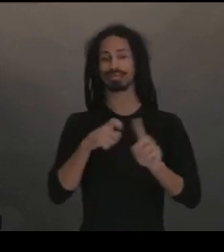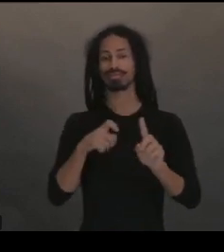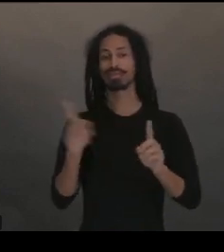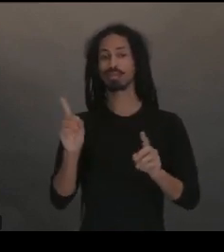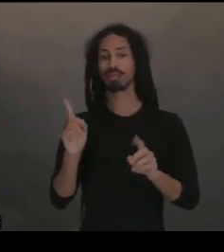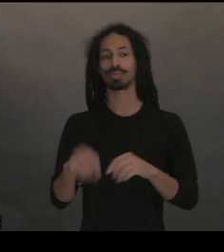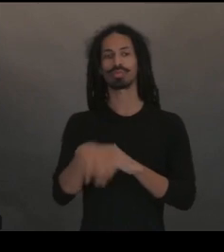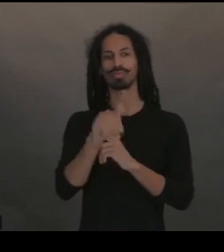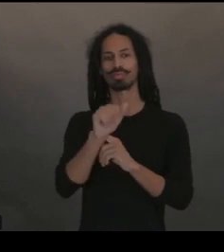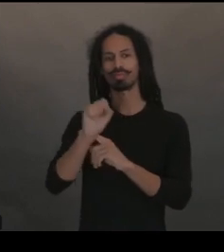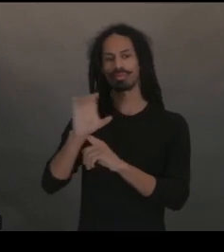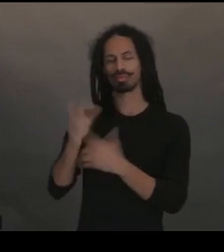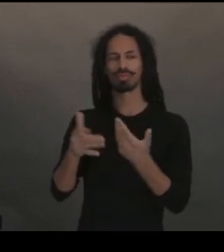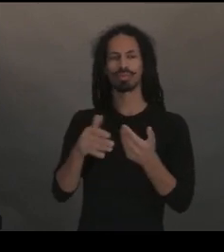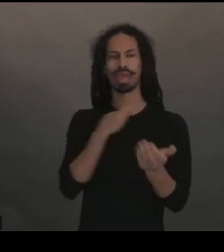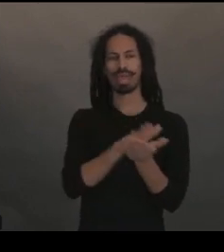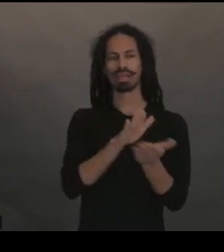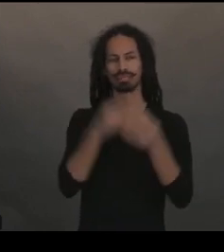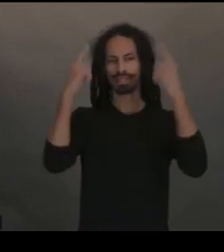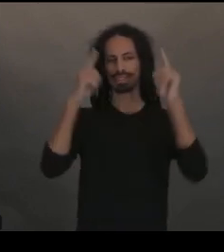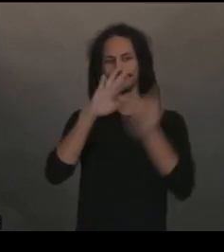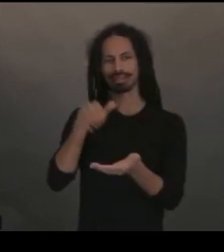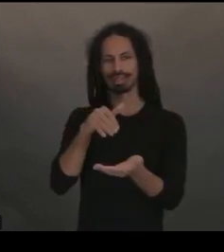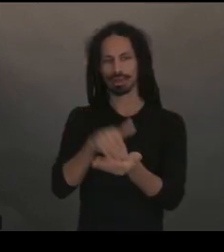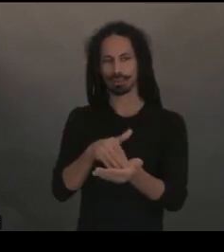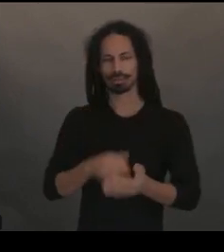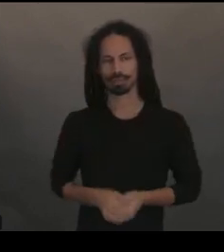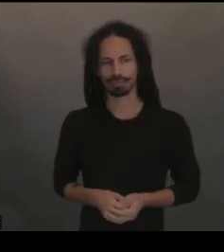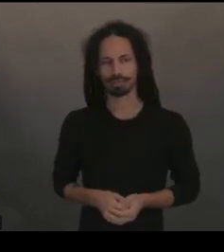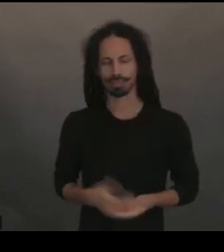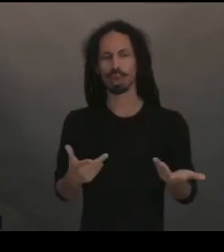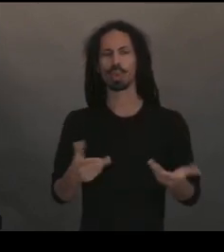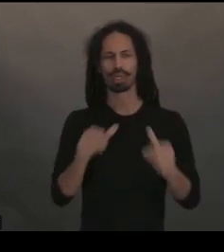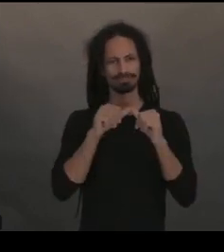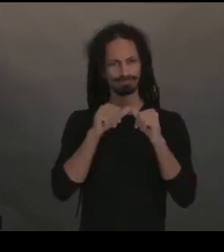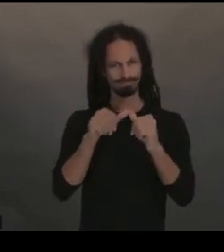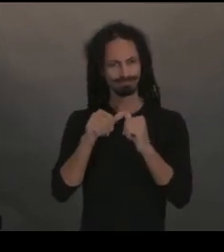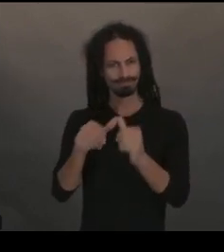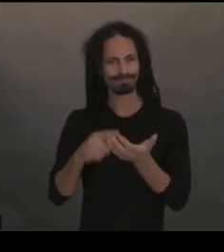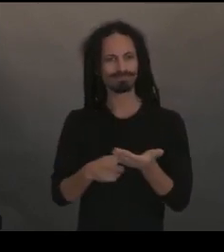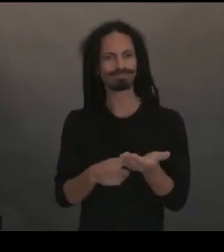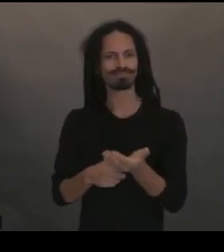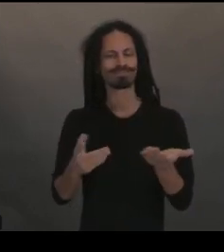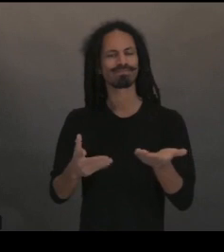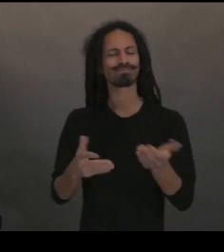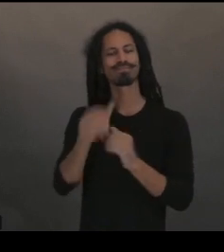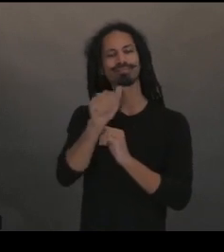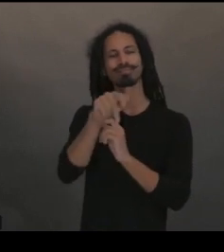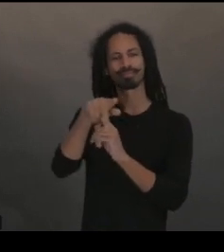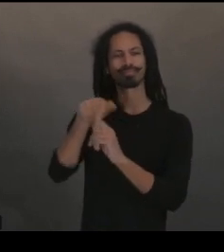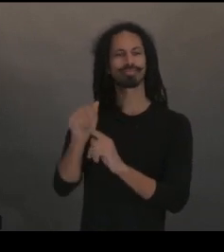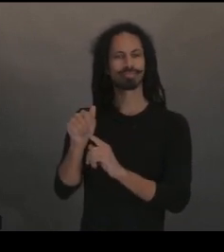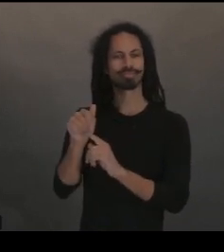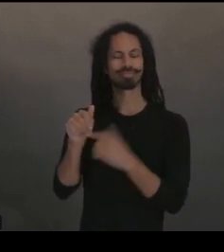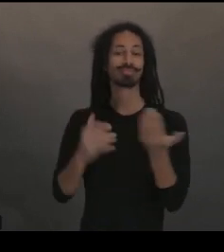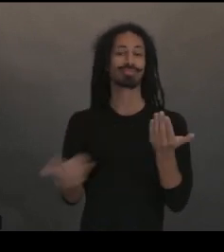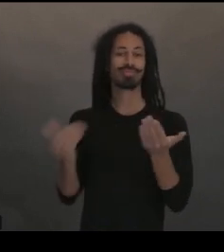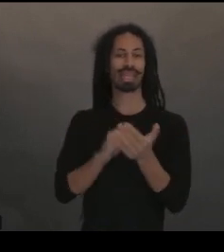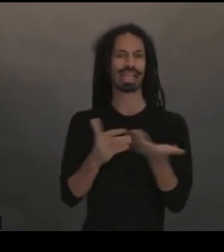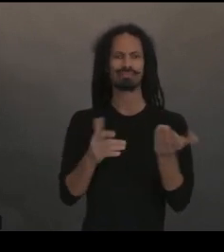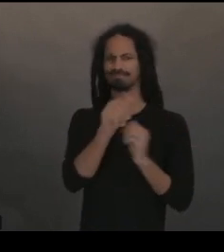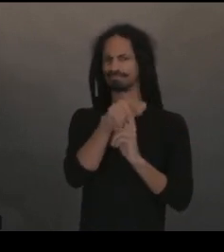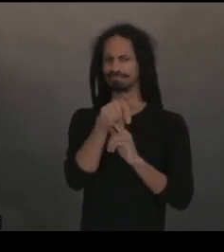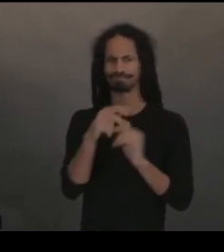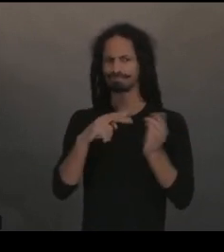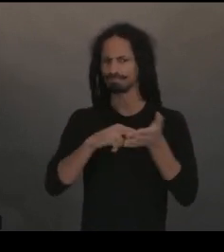Success Center. So we're going to continue our discussion on APA today. Again, what is APA? It's